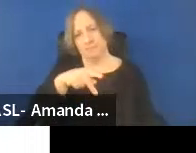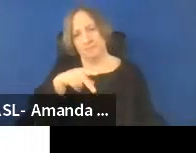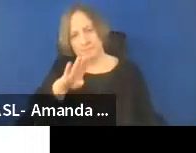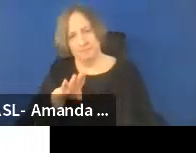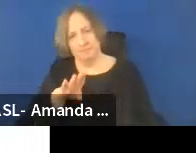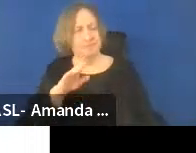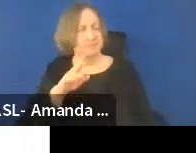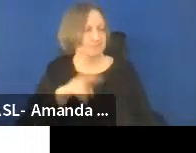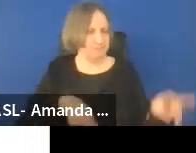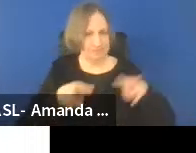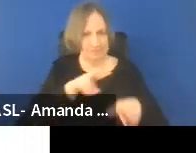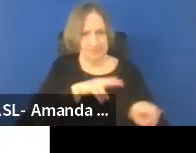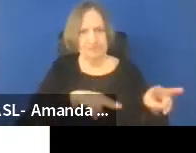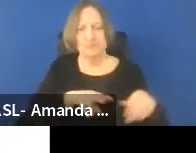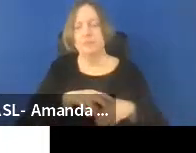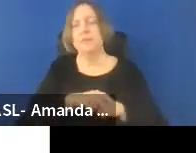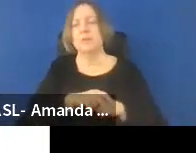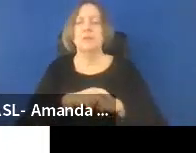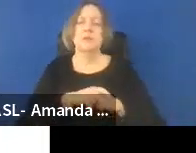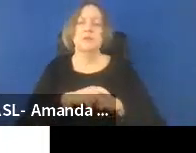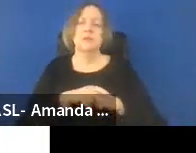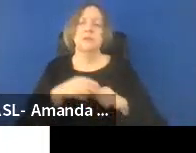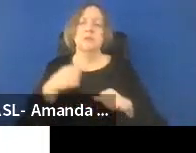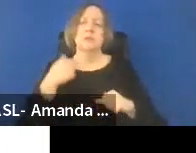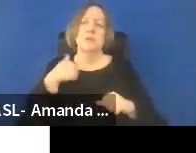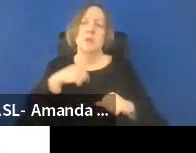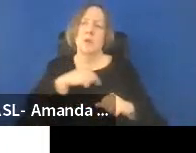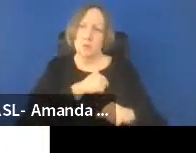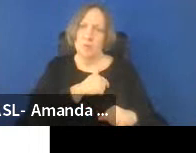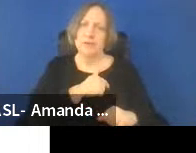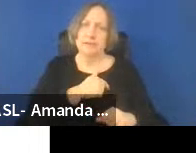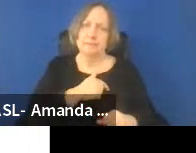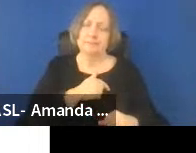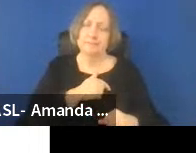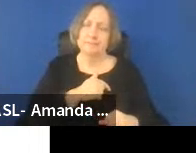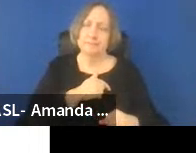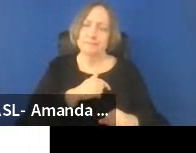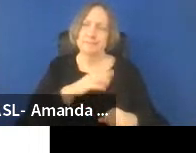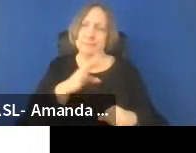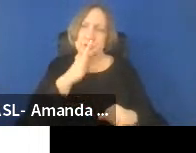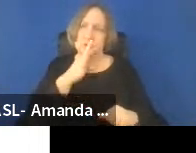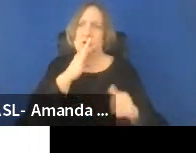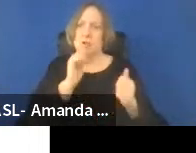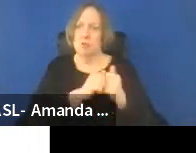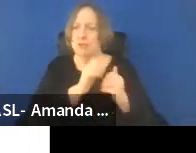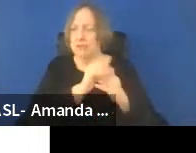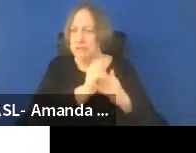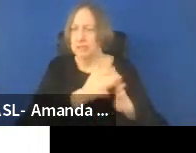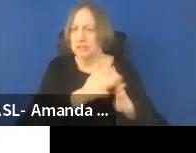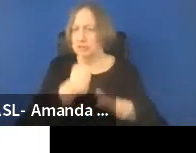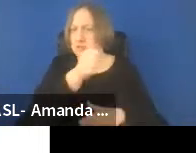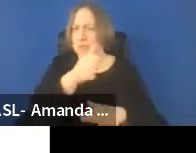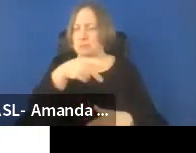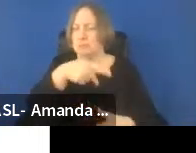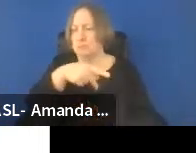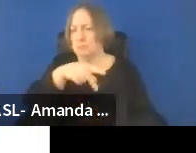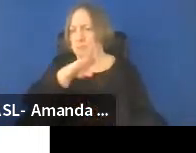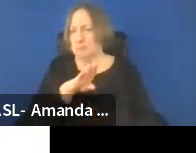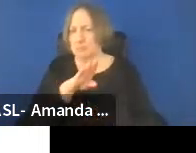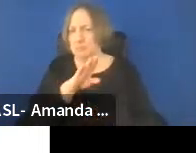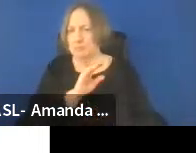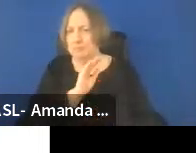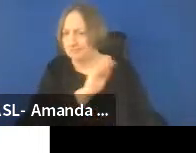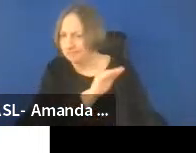policing. So we ensured and spoke with leadership over at Portland Police Bureau,